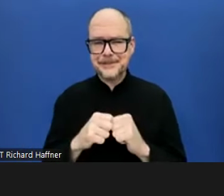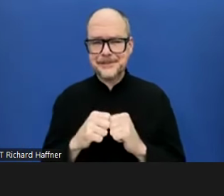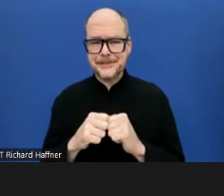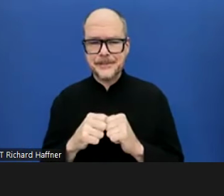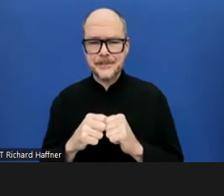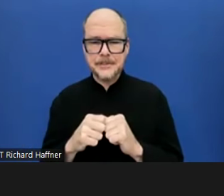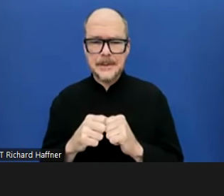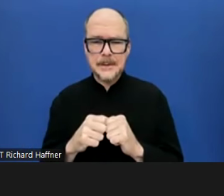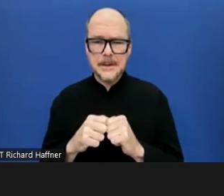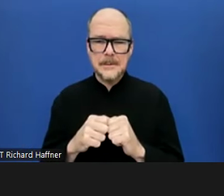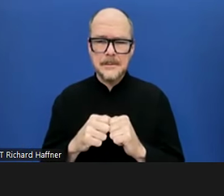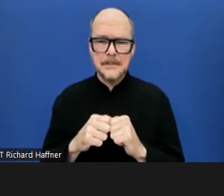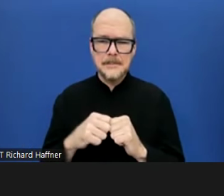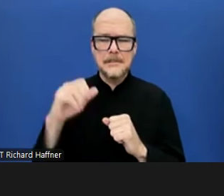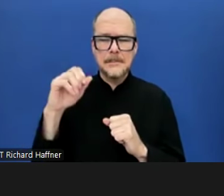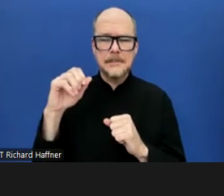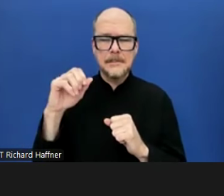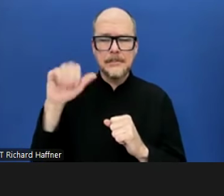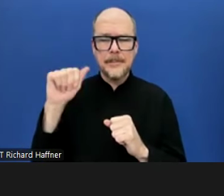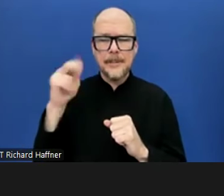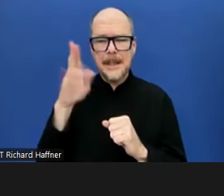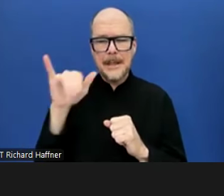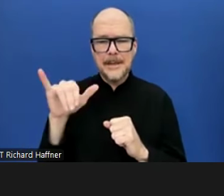Okay, Anthony Charles Marin.